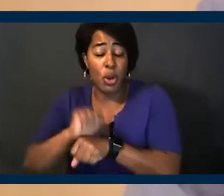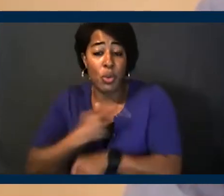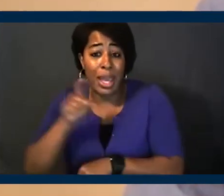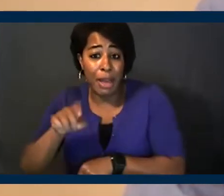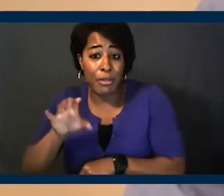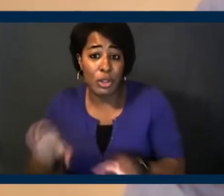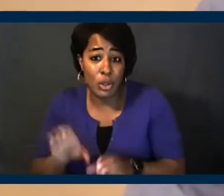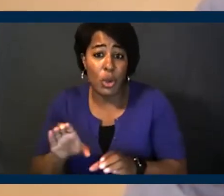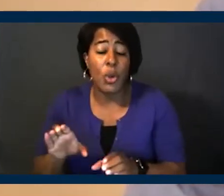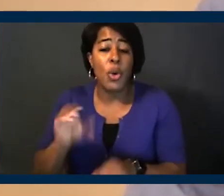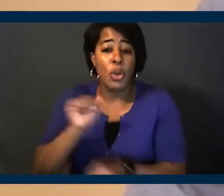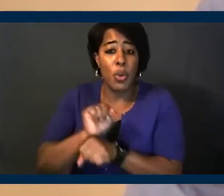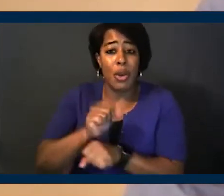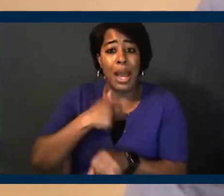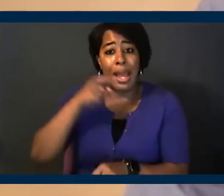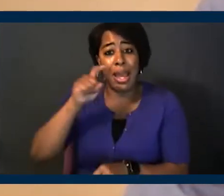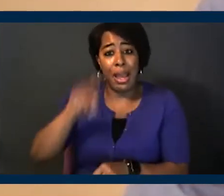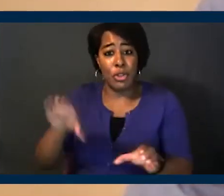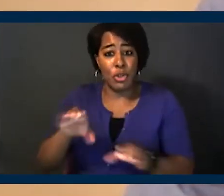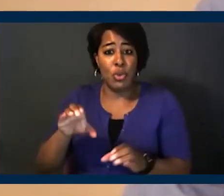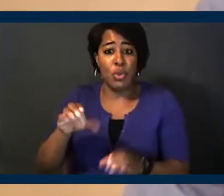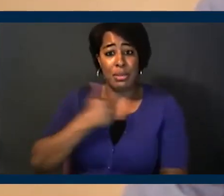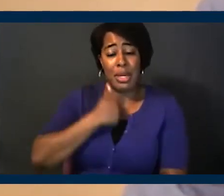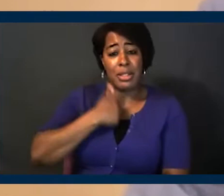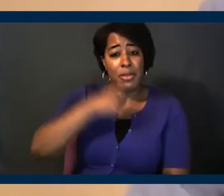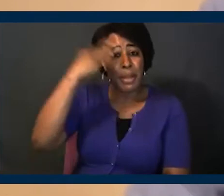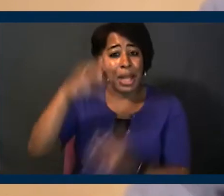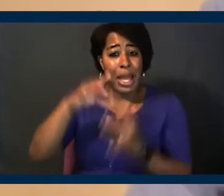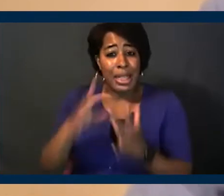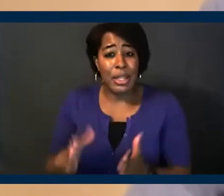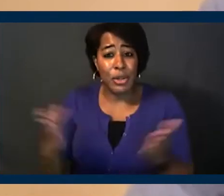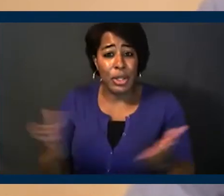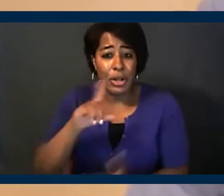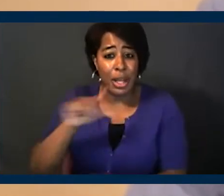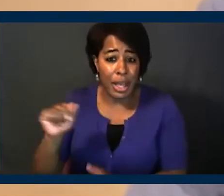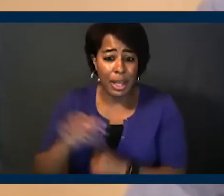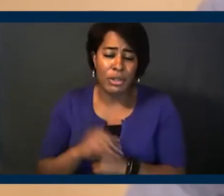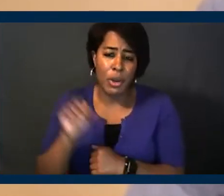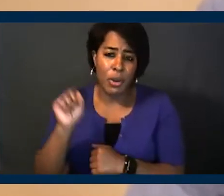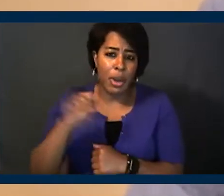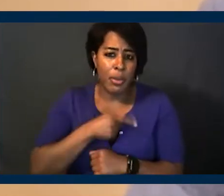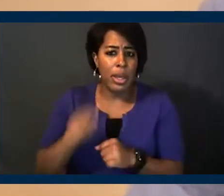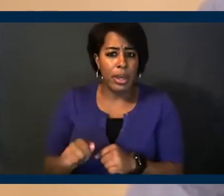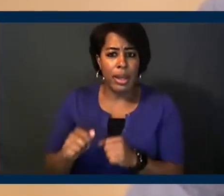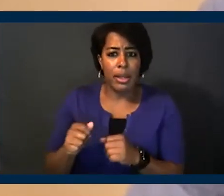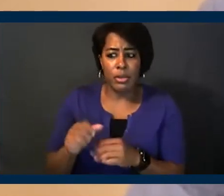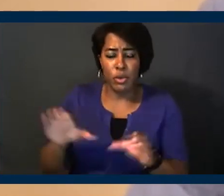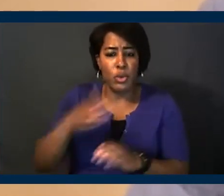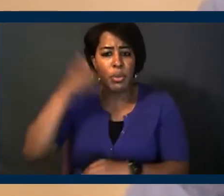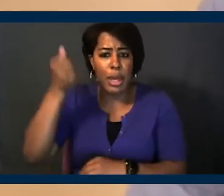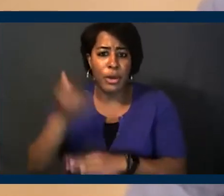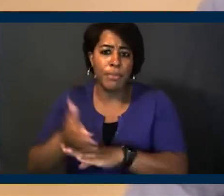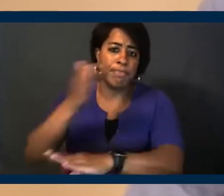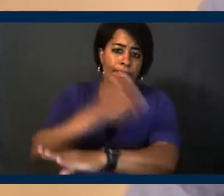being asked to do as a Black leader here in LA. So we absolutely can be better at building the bench of Black leaders, especially young Black